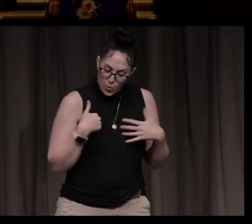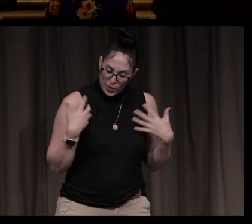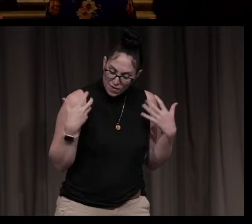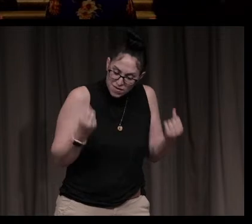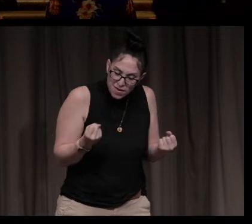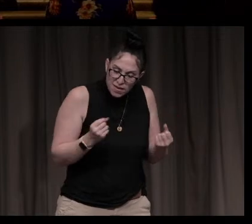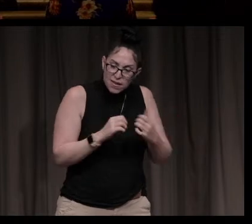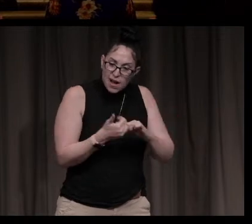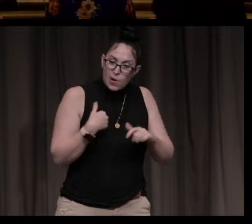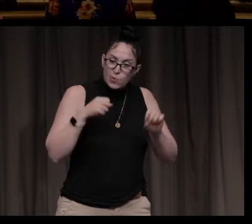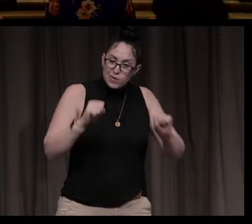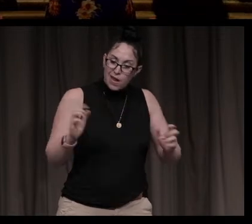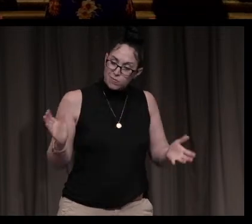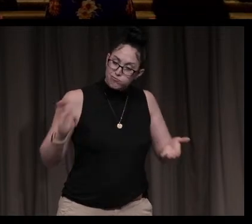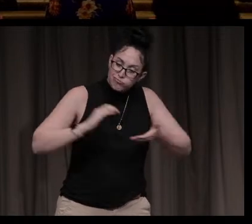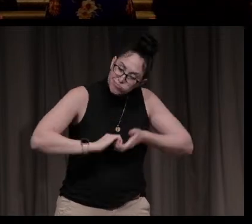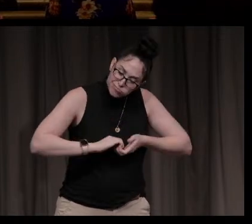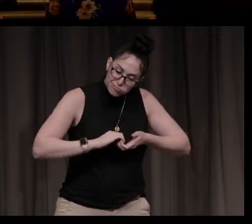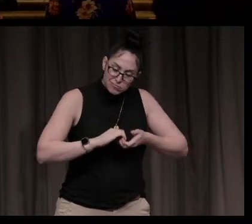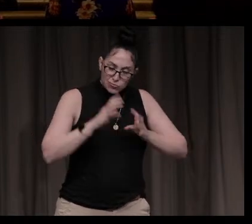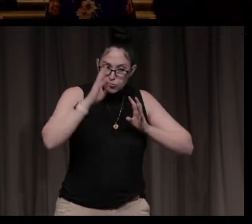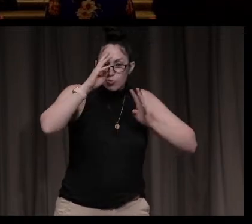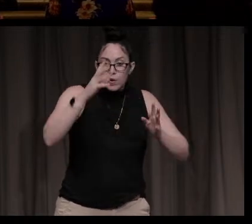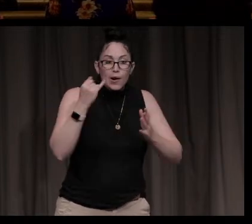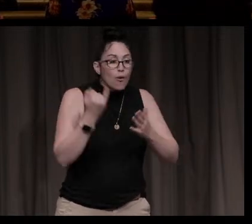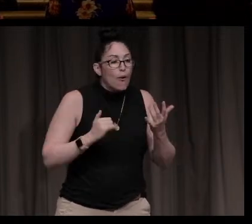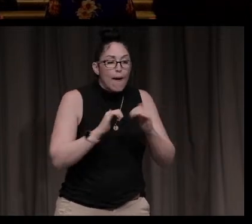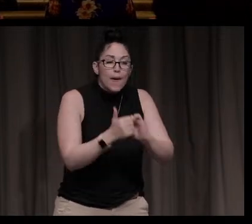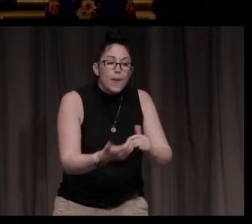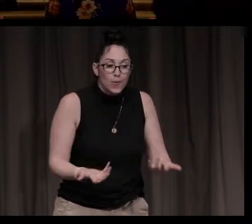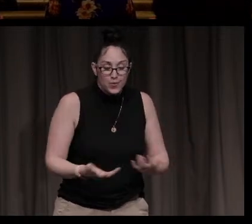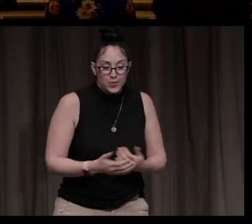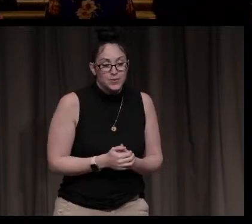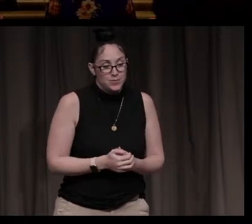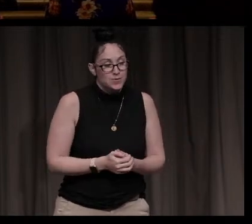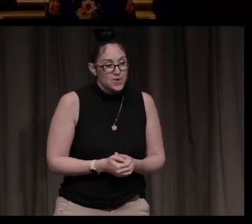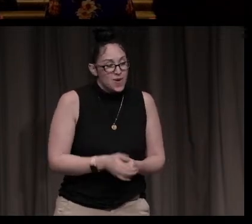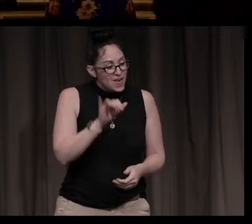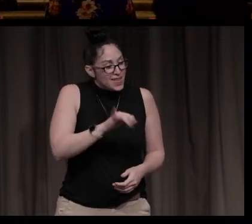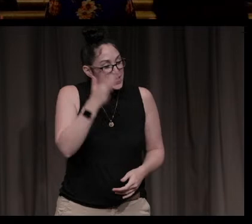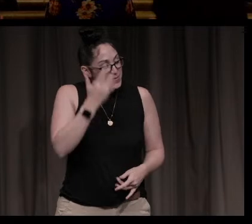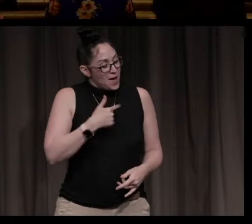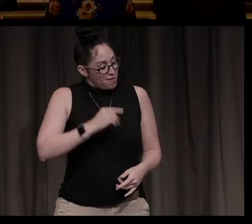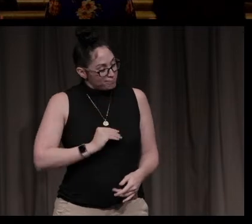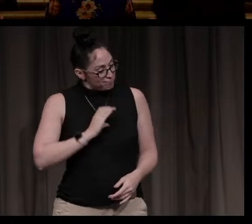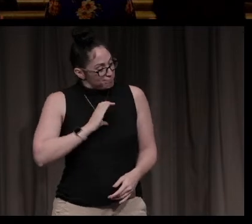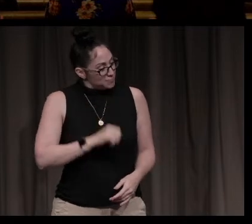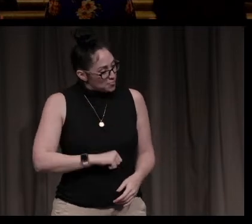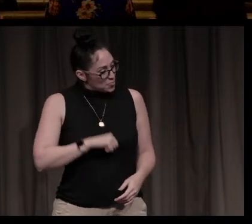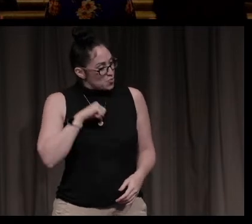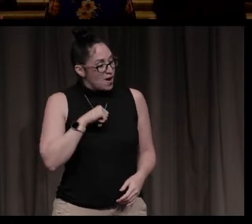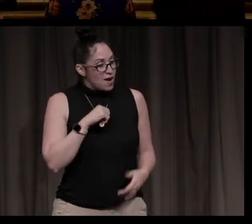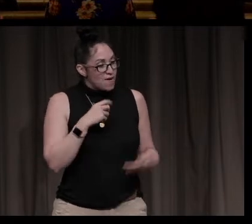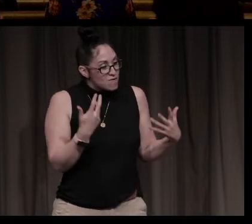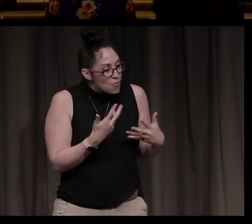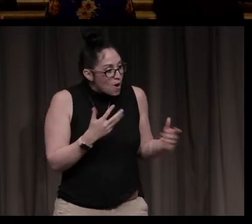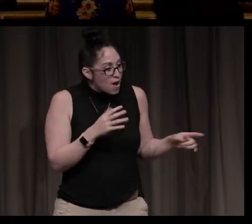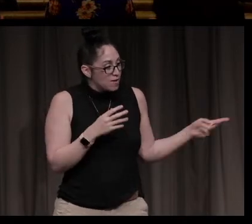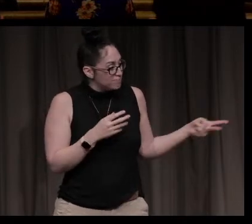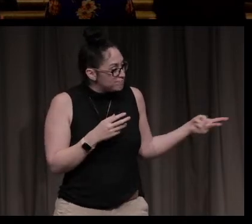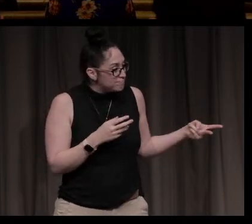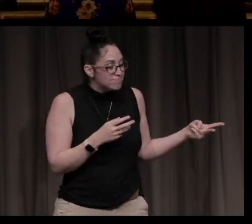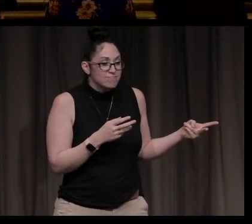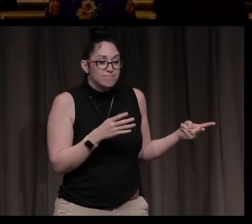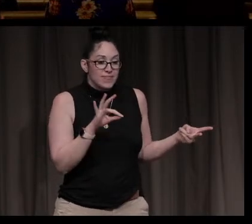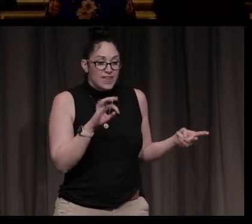can we do to create art? And I think that that's why I'm so proud of what Felipe and Khadijah